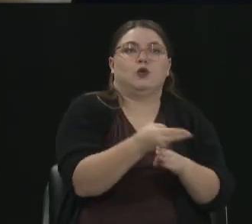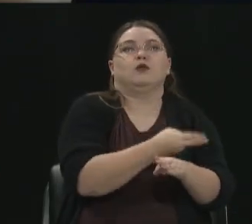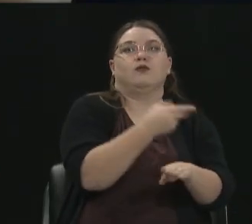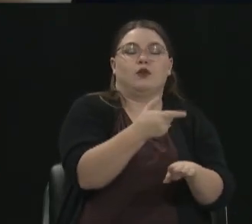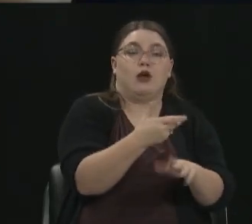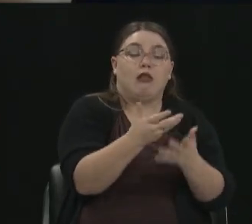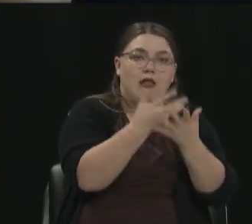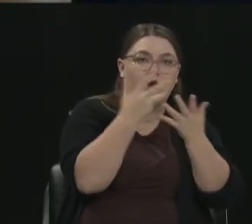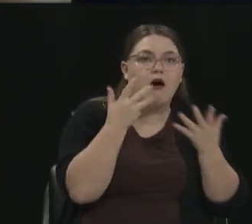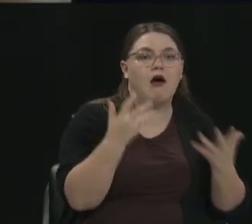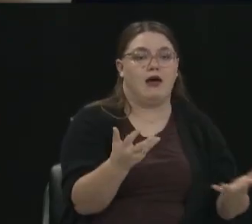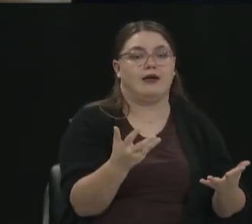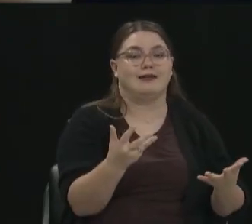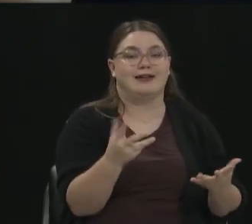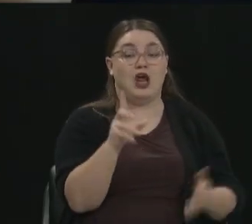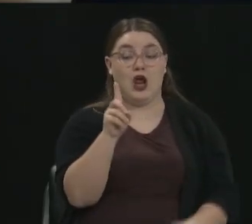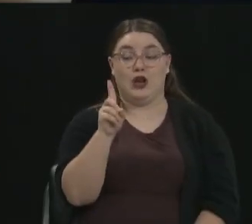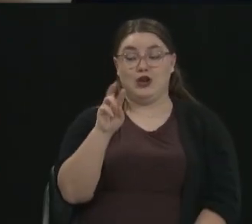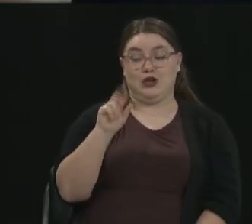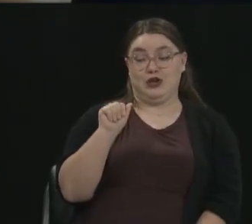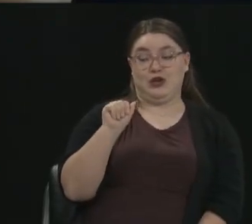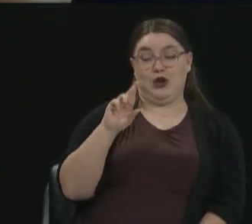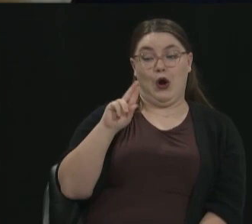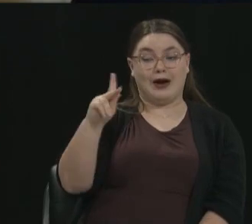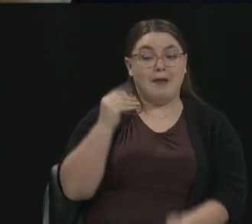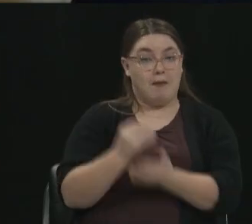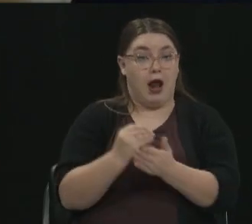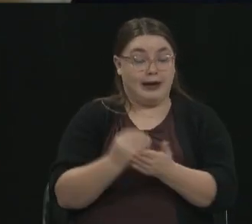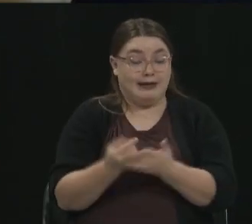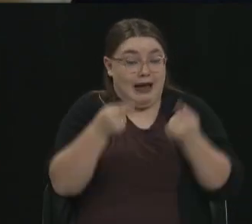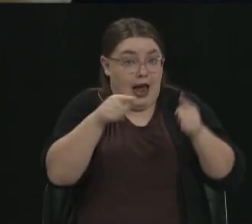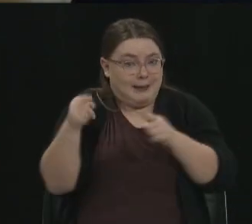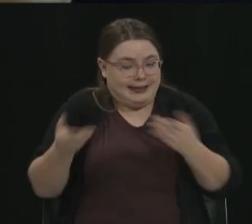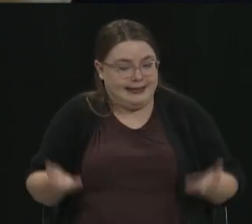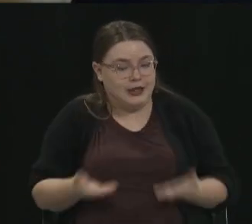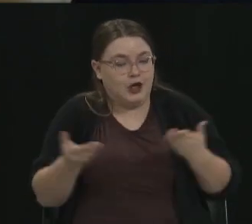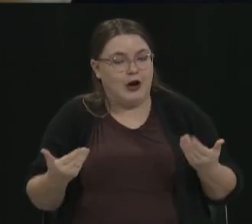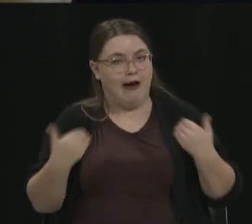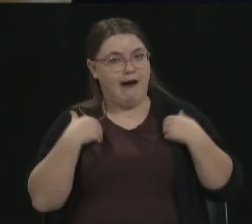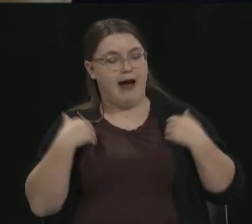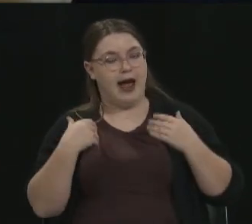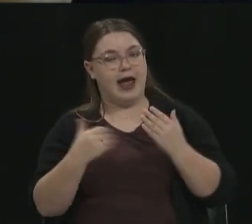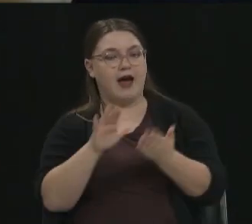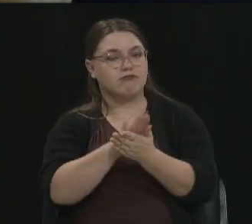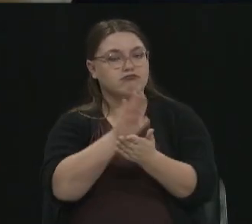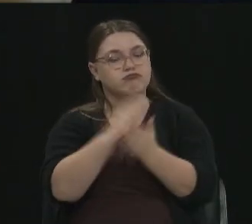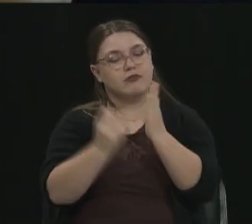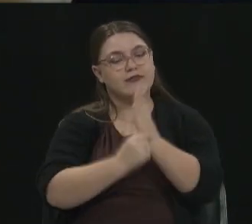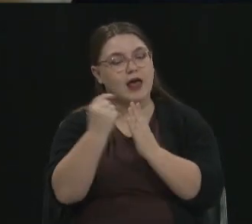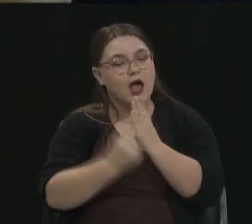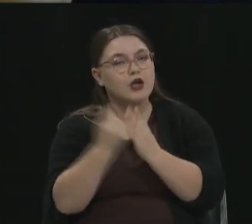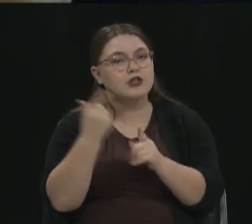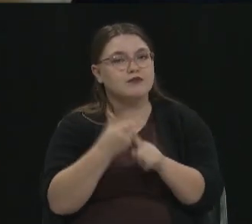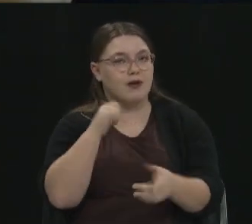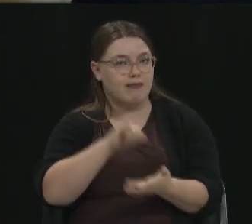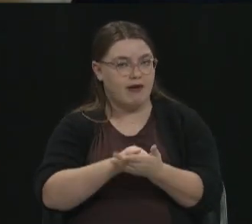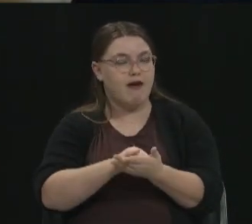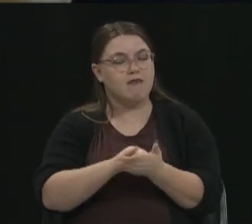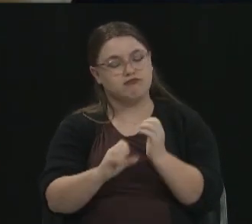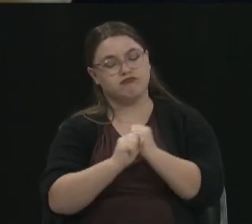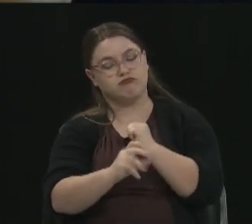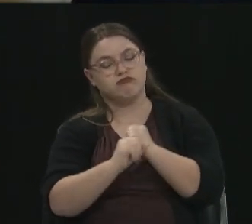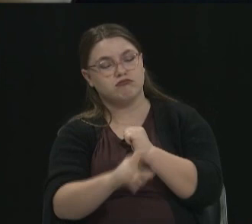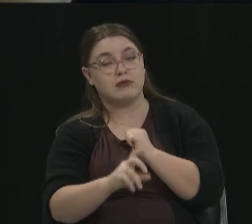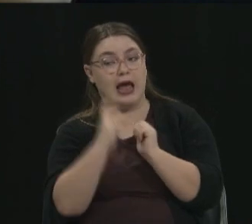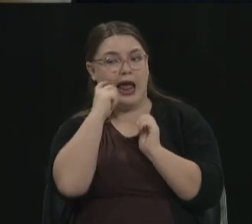here. Mm-hmm. I've gotten flyers from them. And so, I recognize who the group is on it, and I recognize it as a